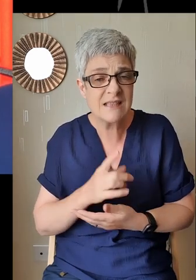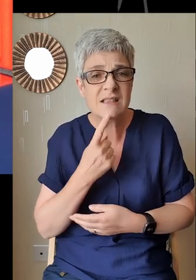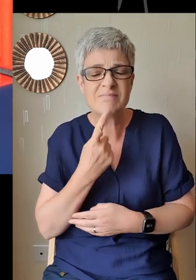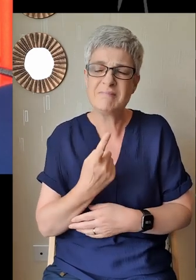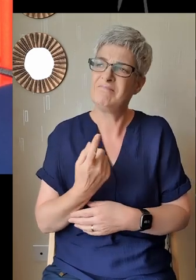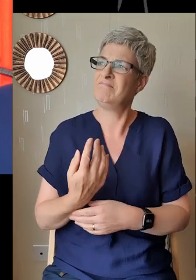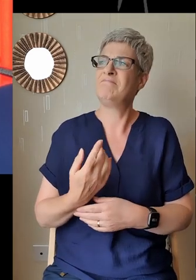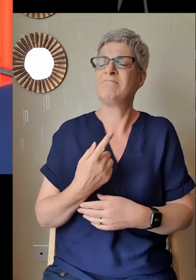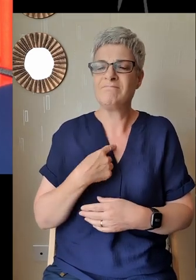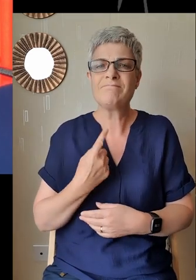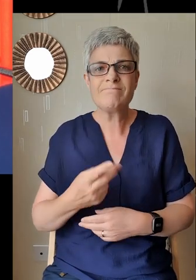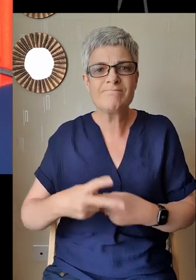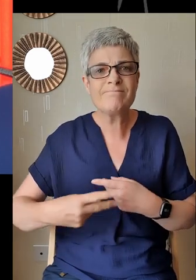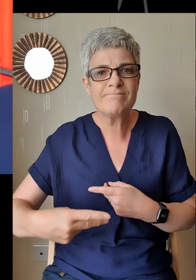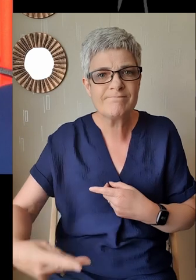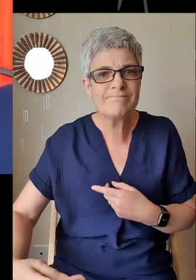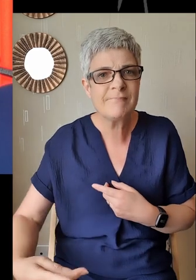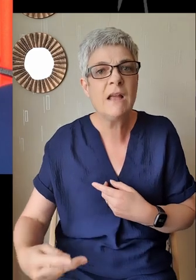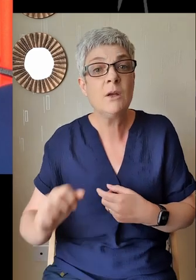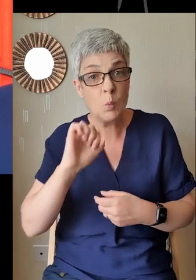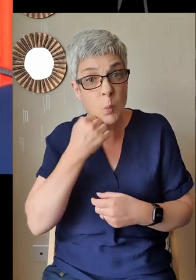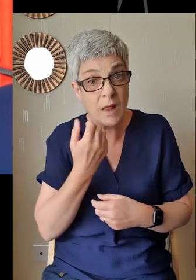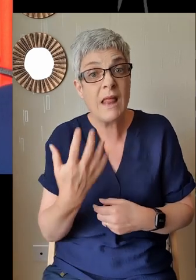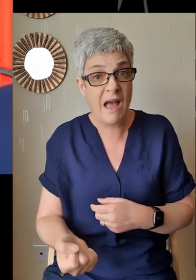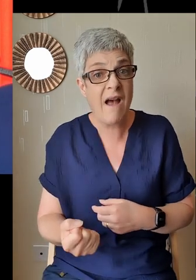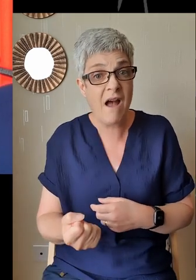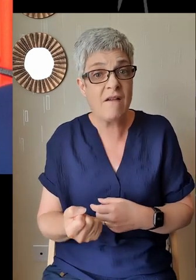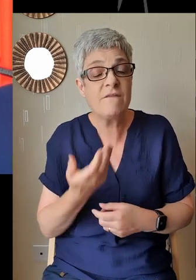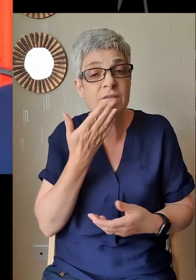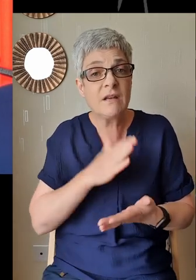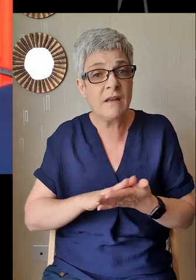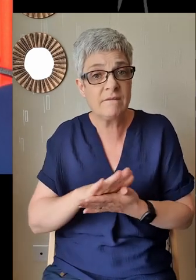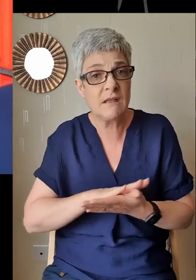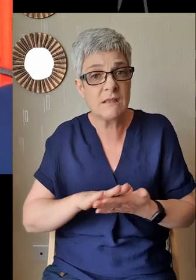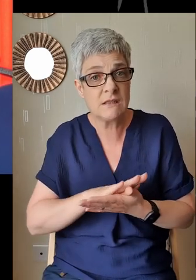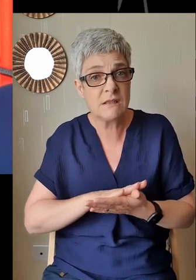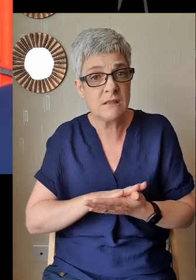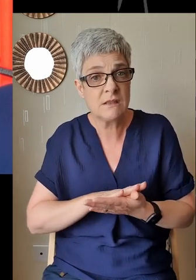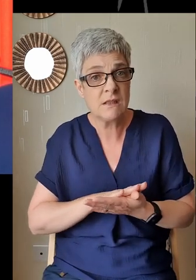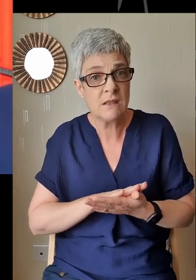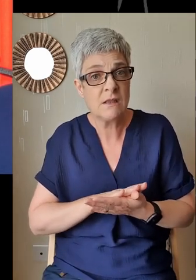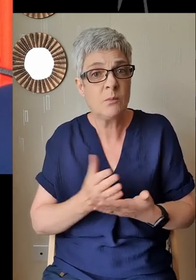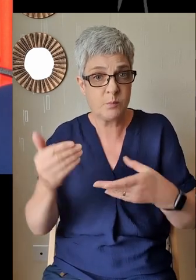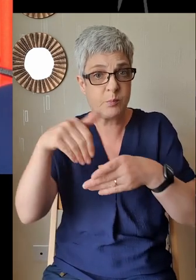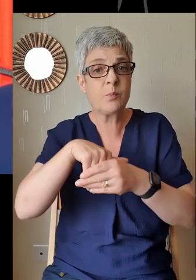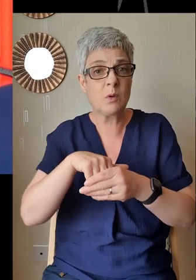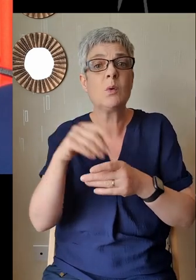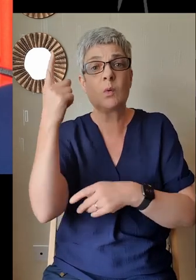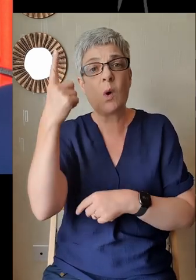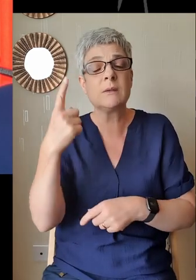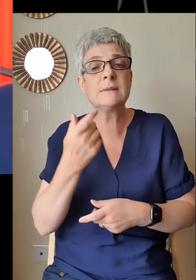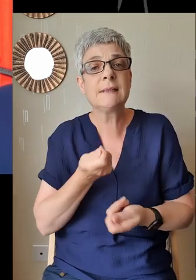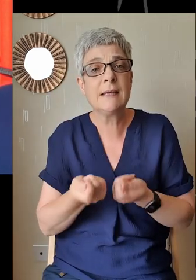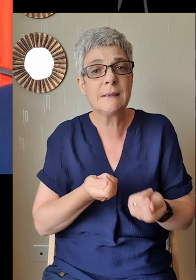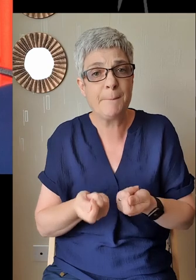basis will find forgiveness and find their place in the kingdom of God. And finding